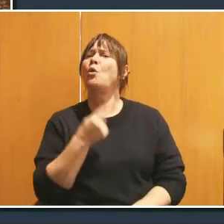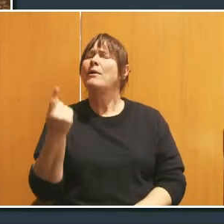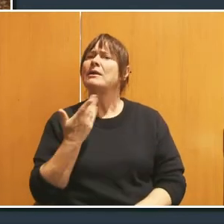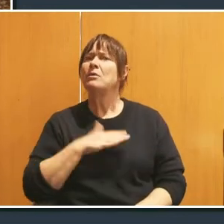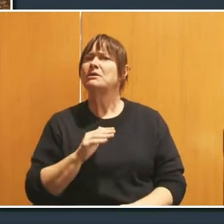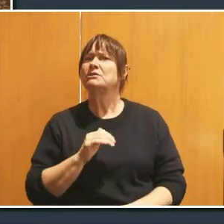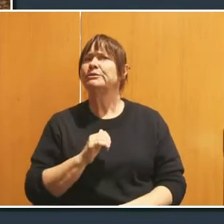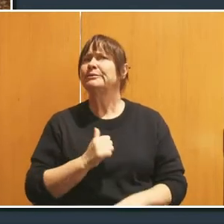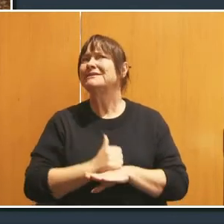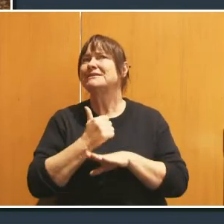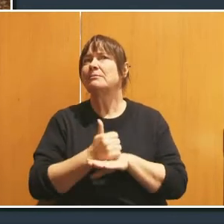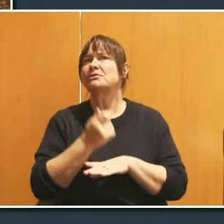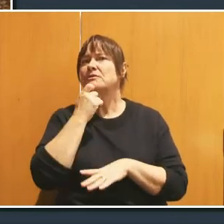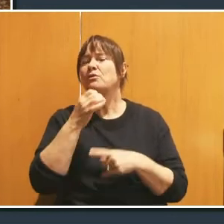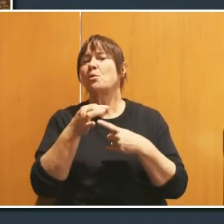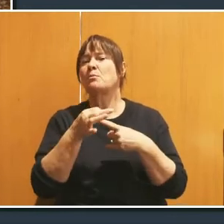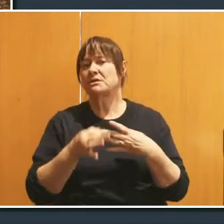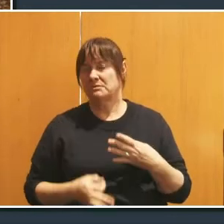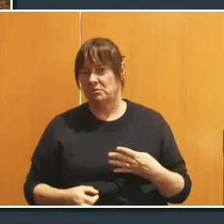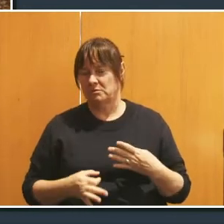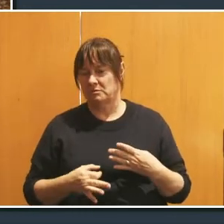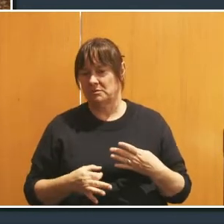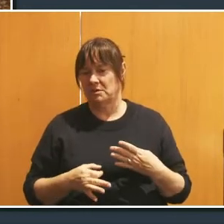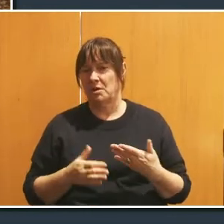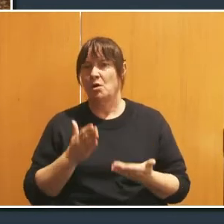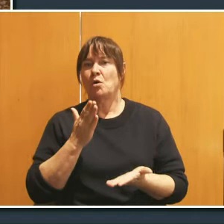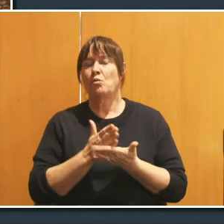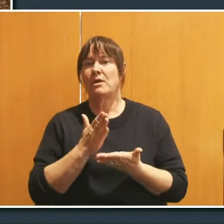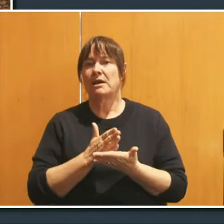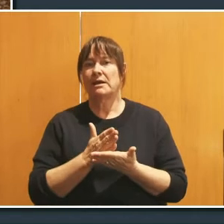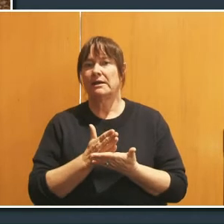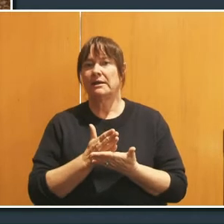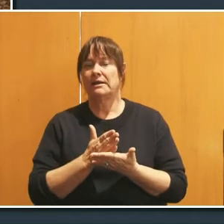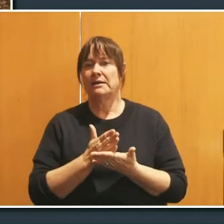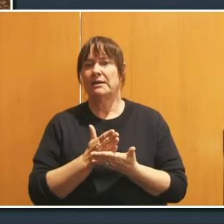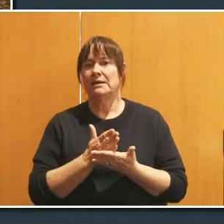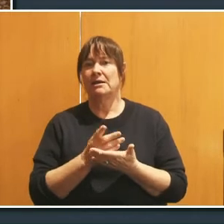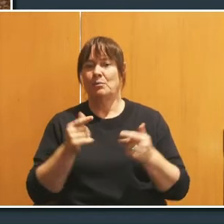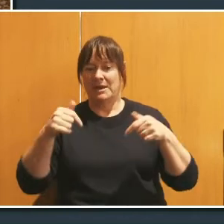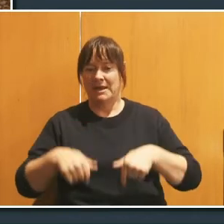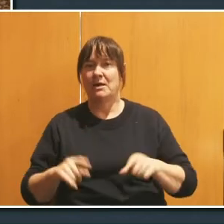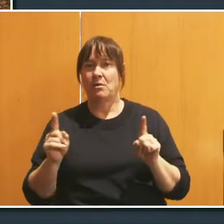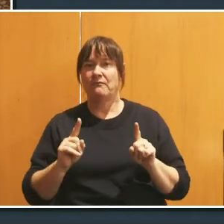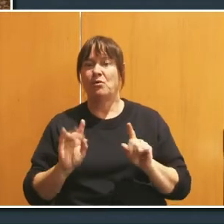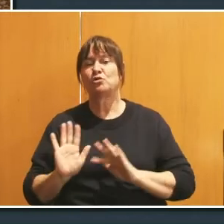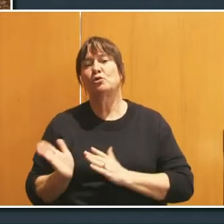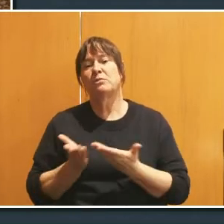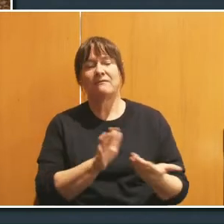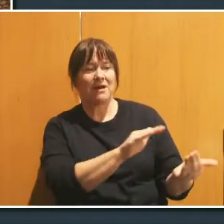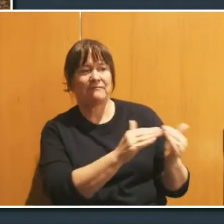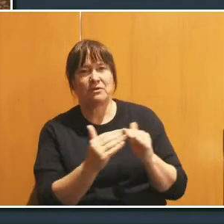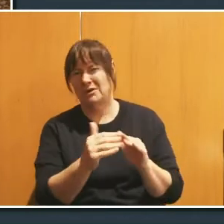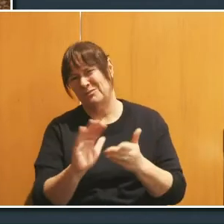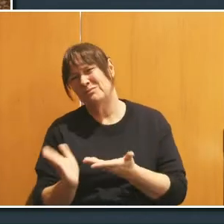few principles, and want to say that really what we are all here about is providing for a community as a